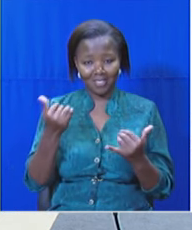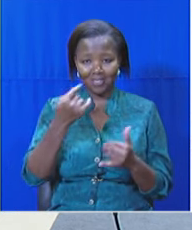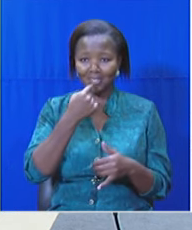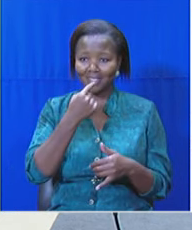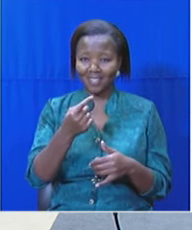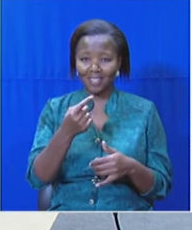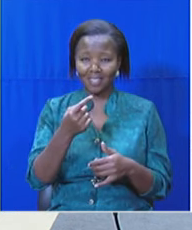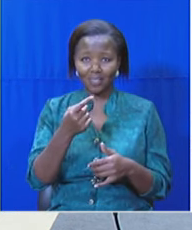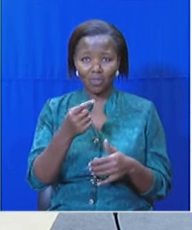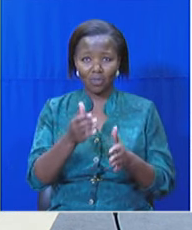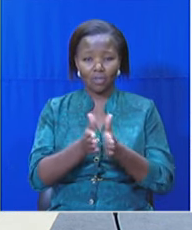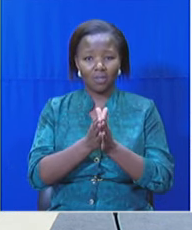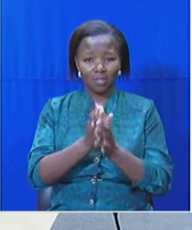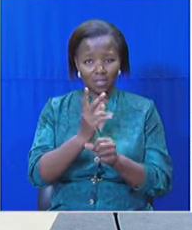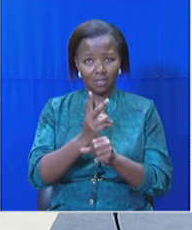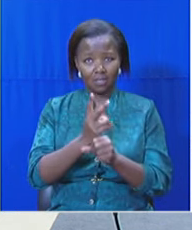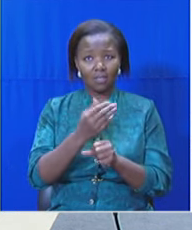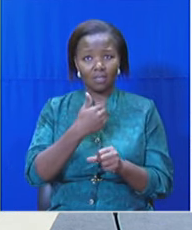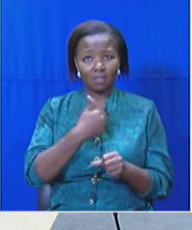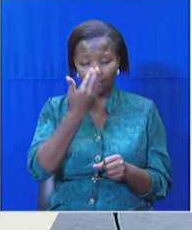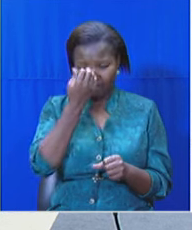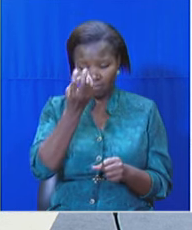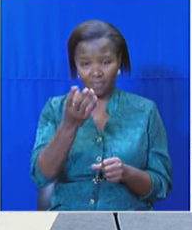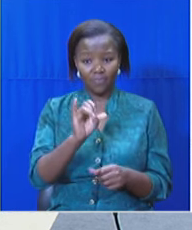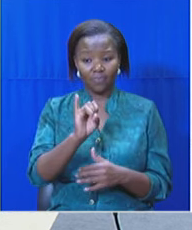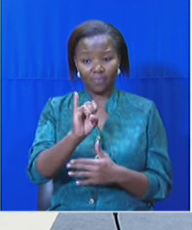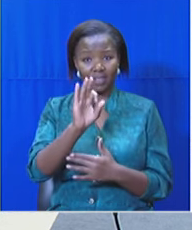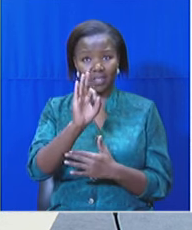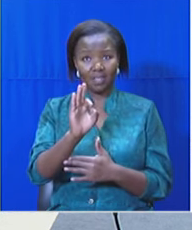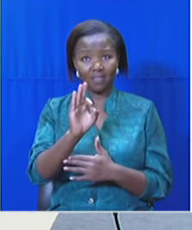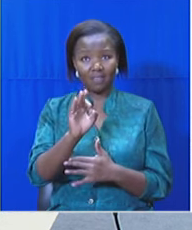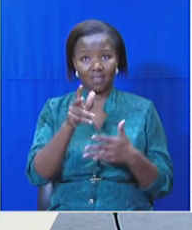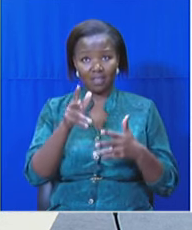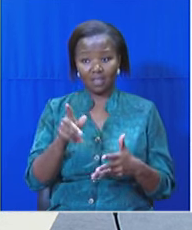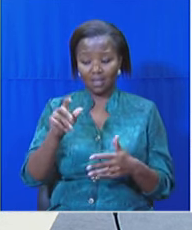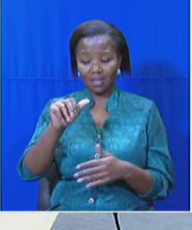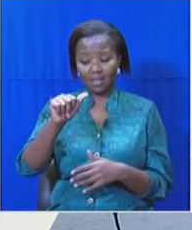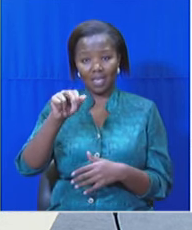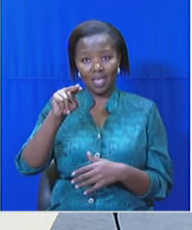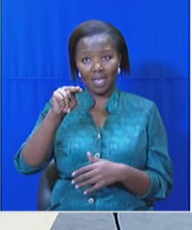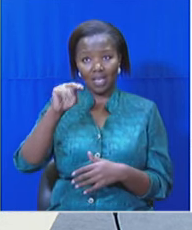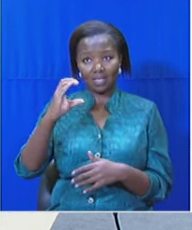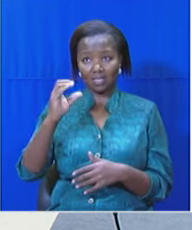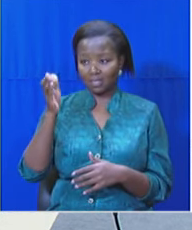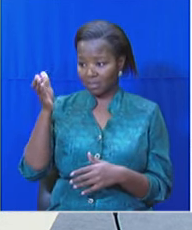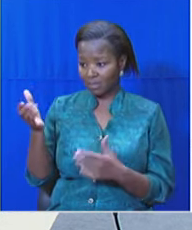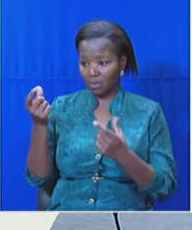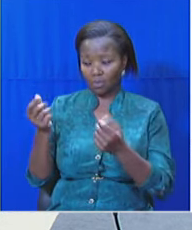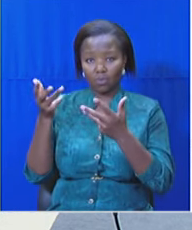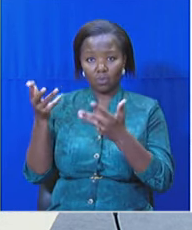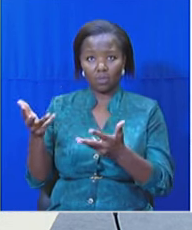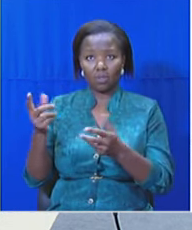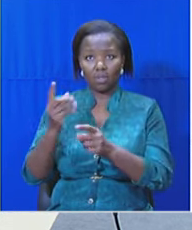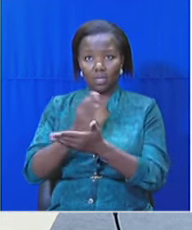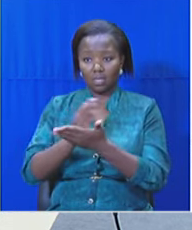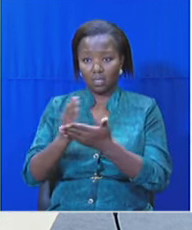insist that if this is the kind of ANC that some of